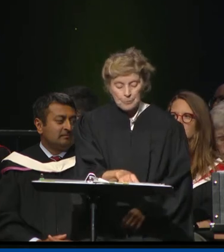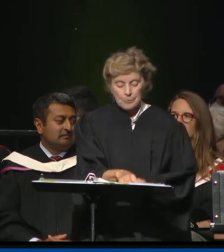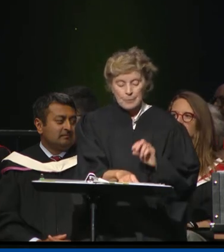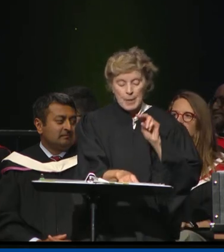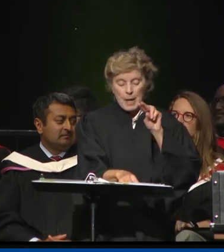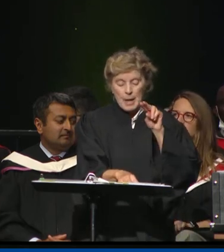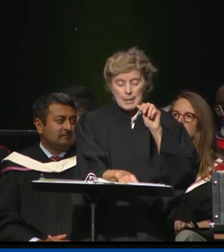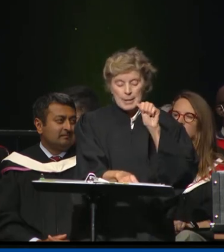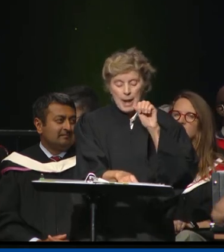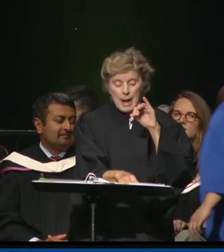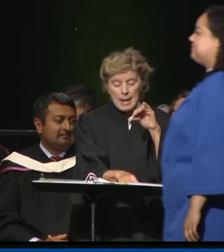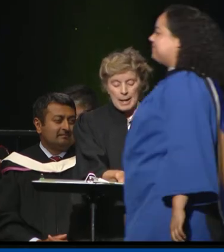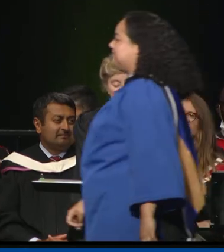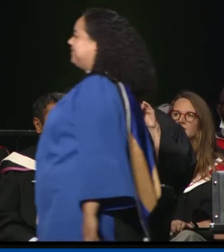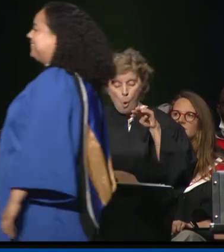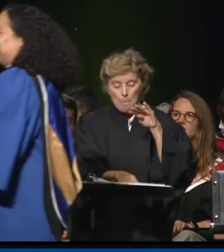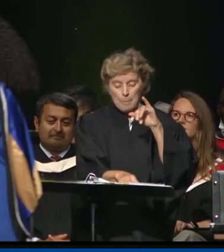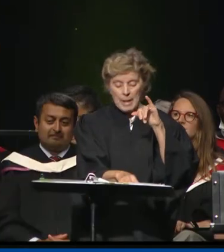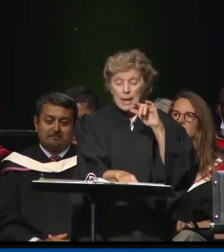Naomi Allen.